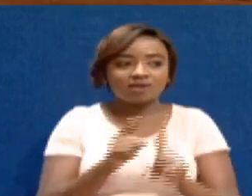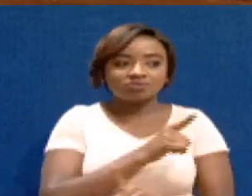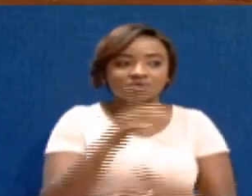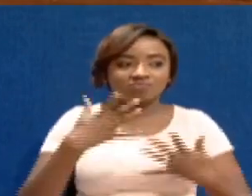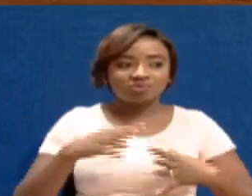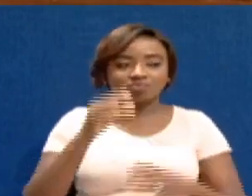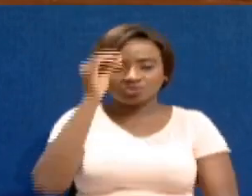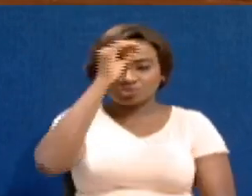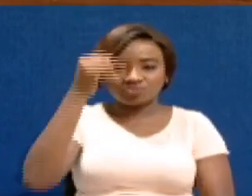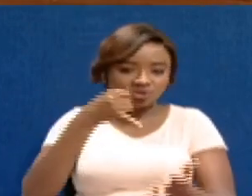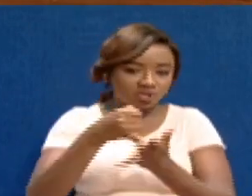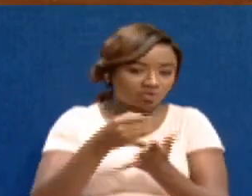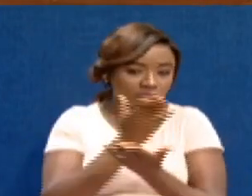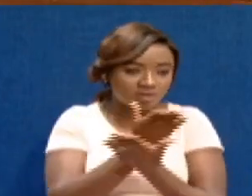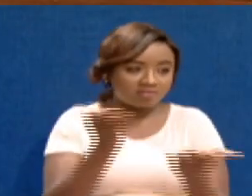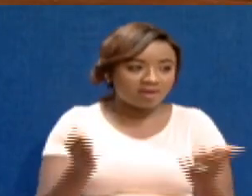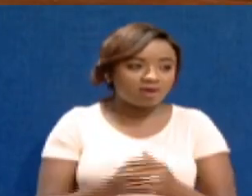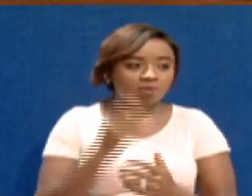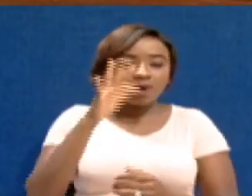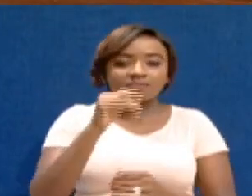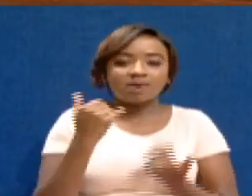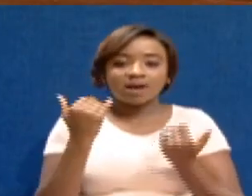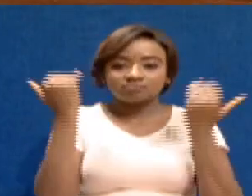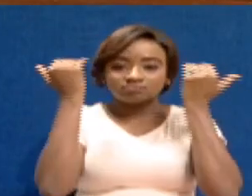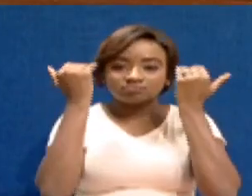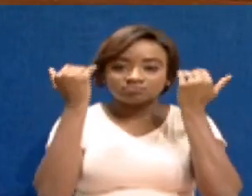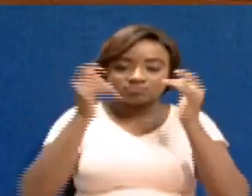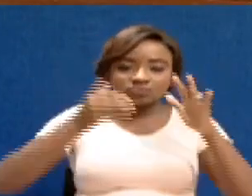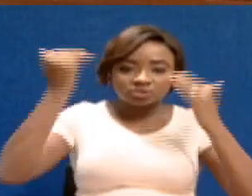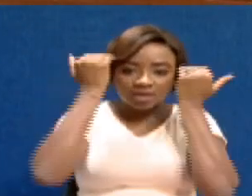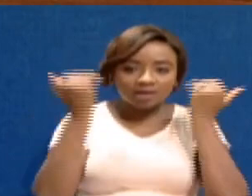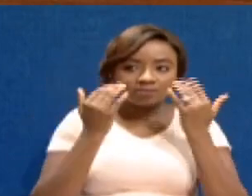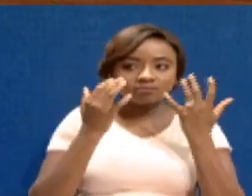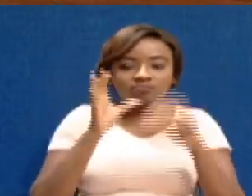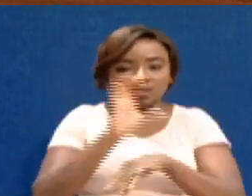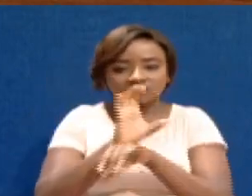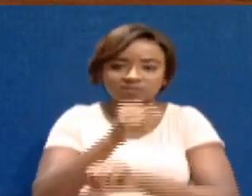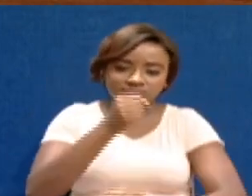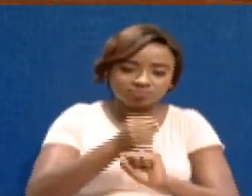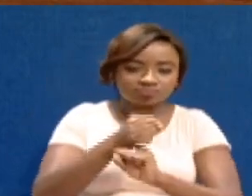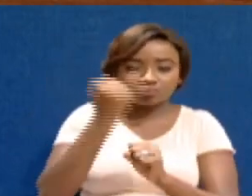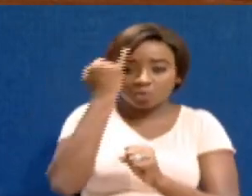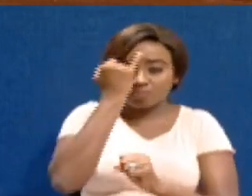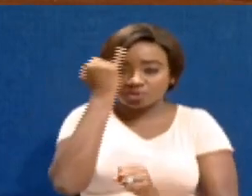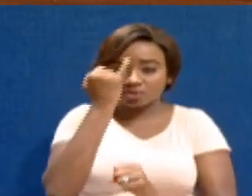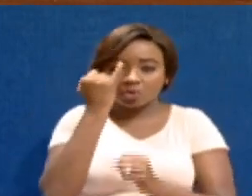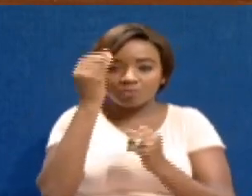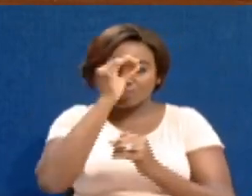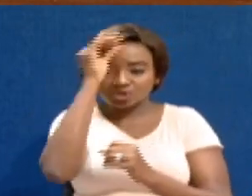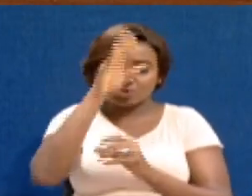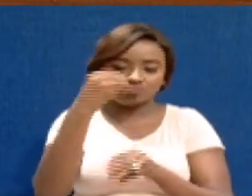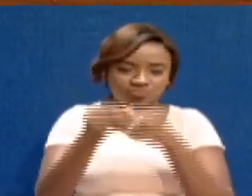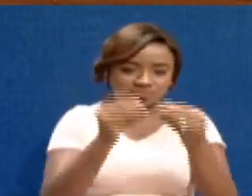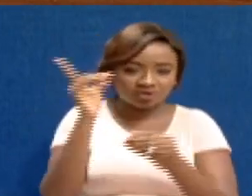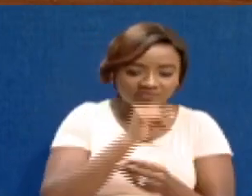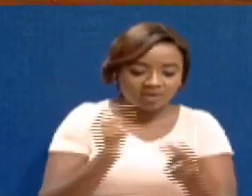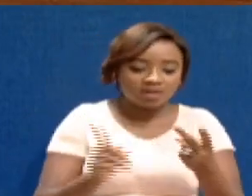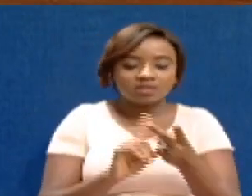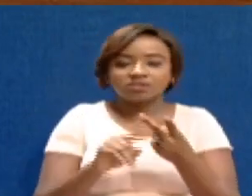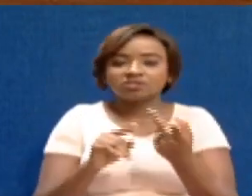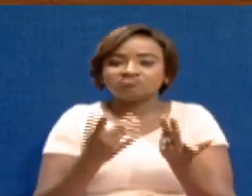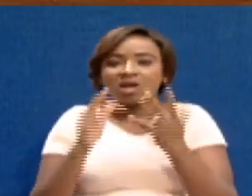the constitution. The constitution says there is only 2 ways of changing our constitution: the popular initiative and